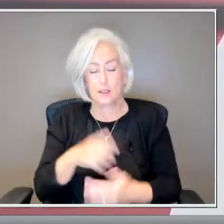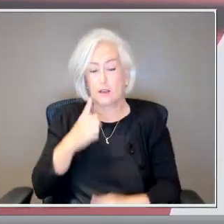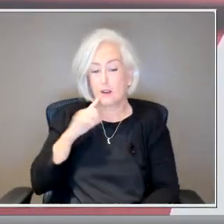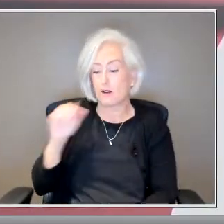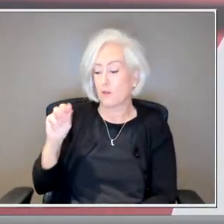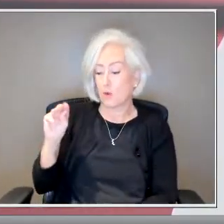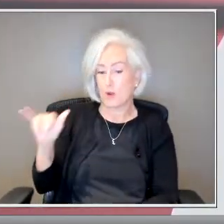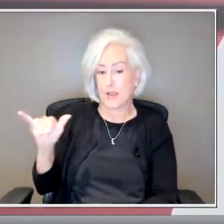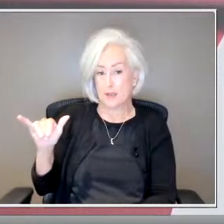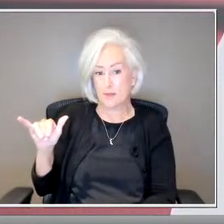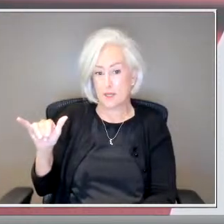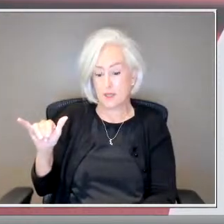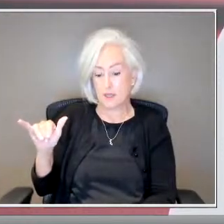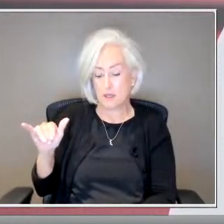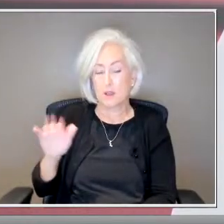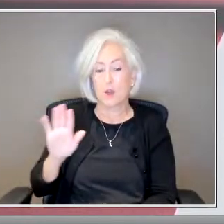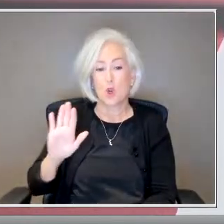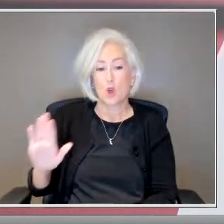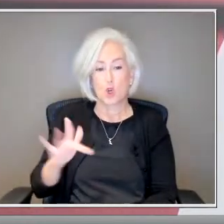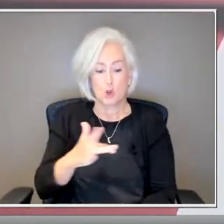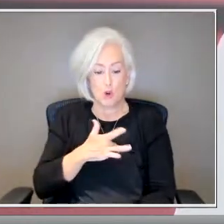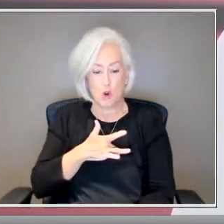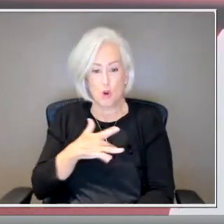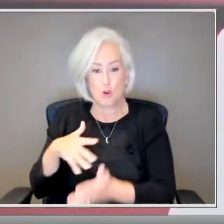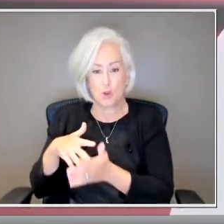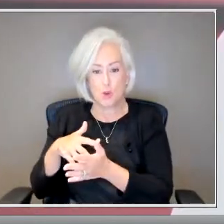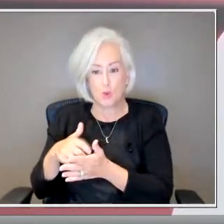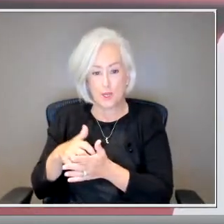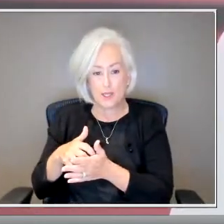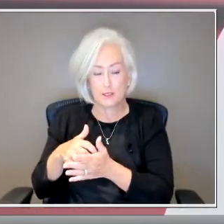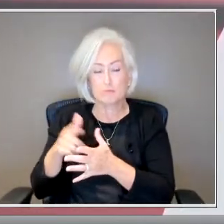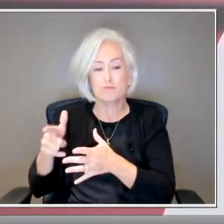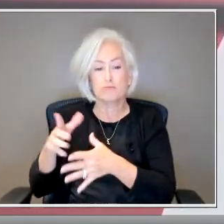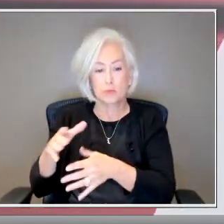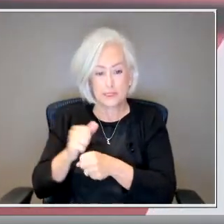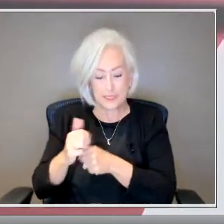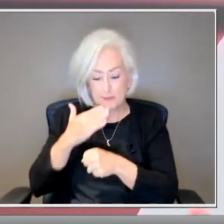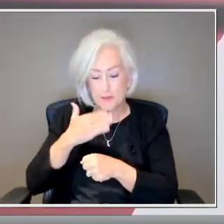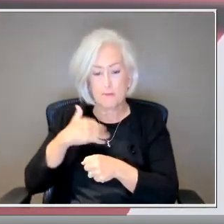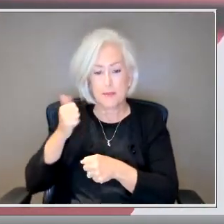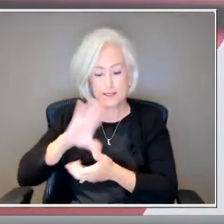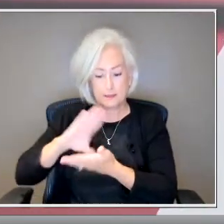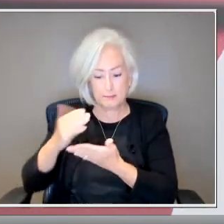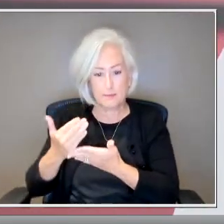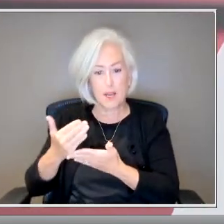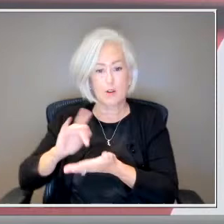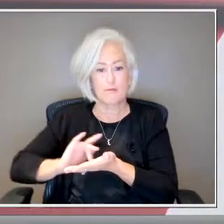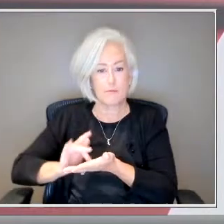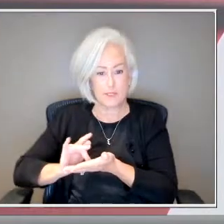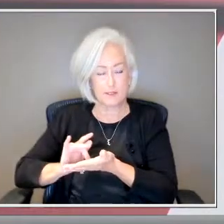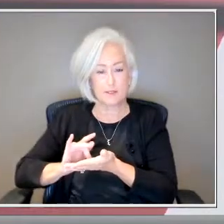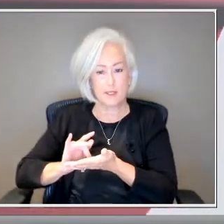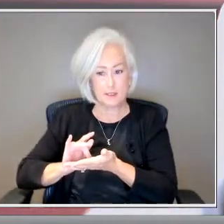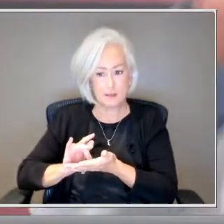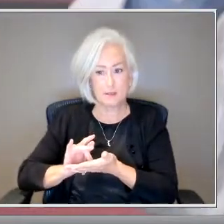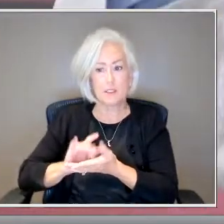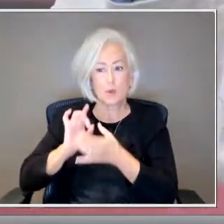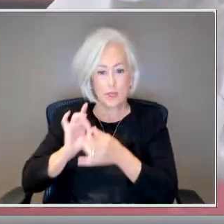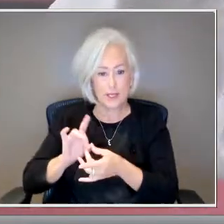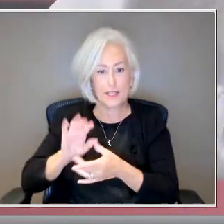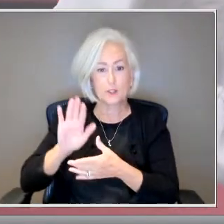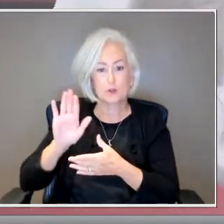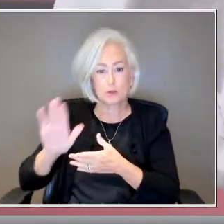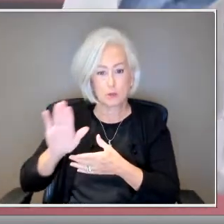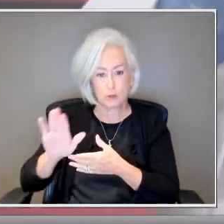the weakness that she'd had when she'd gotten the best doses of medications that she could get given her fragile state, and her EF still